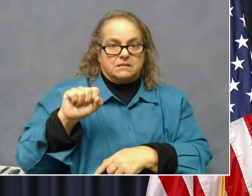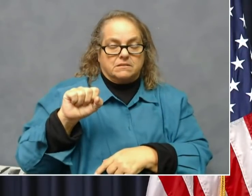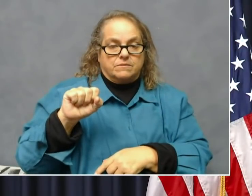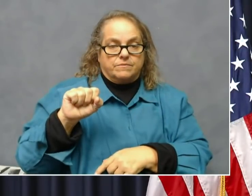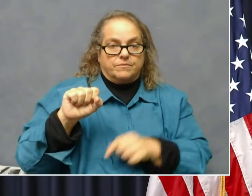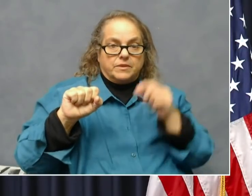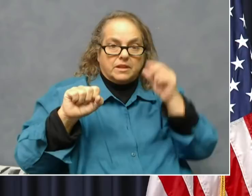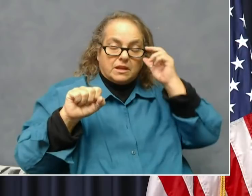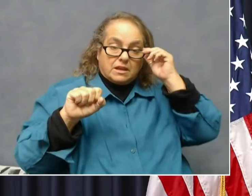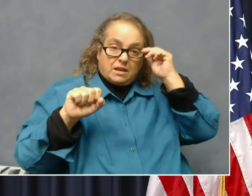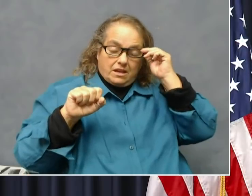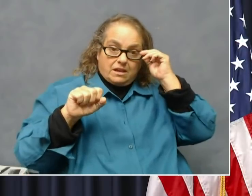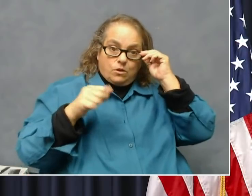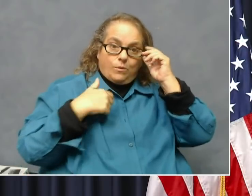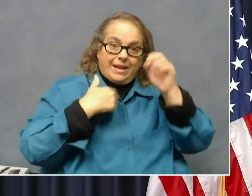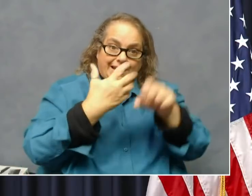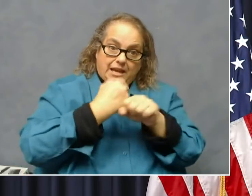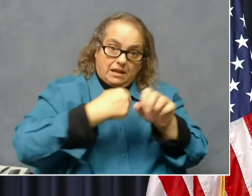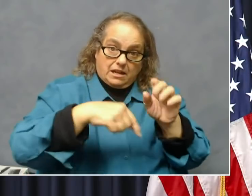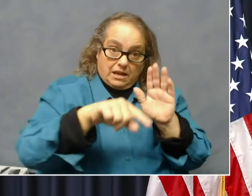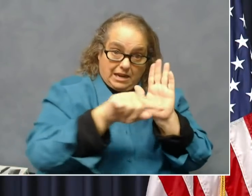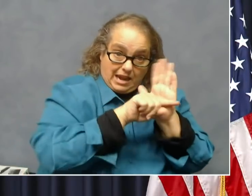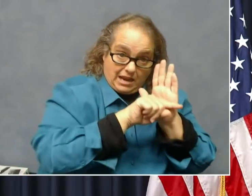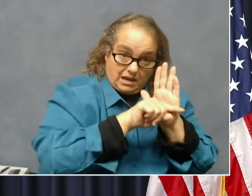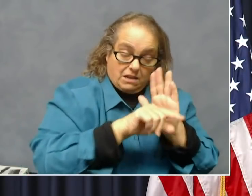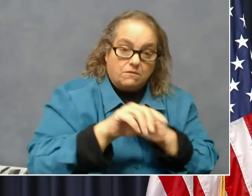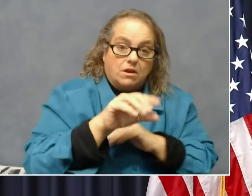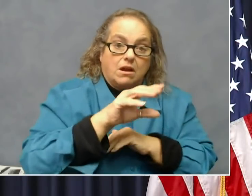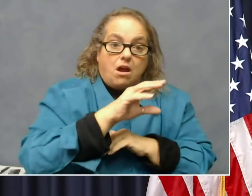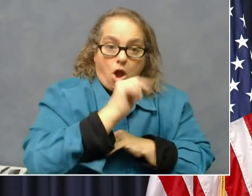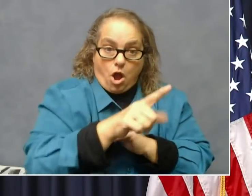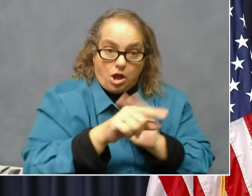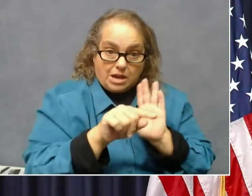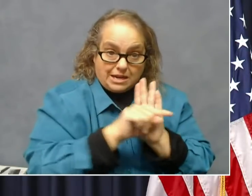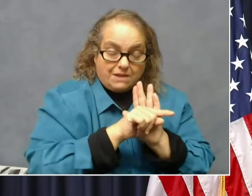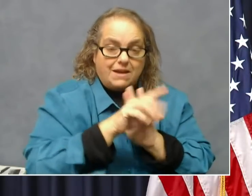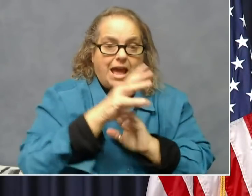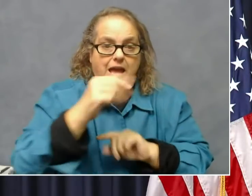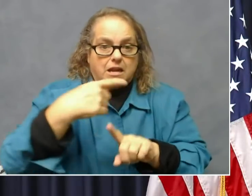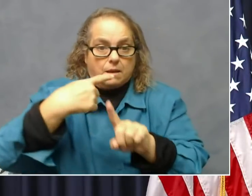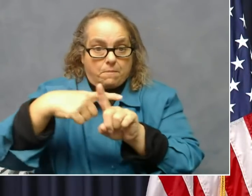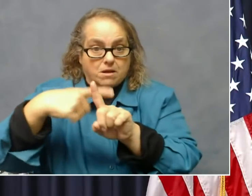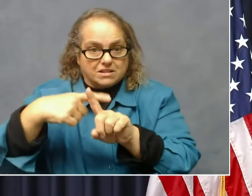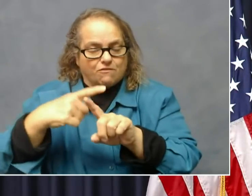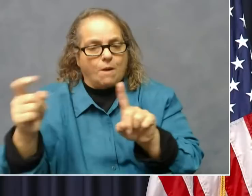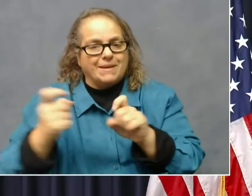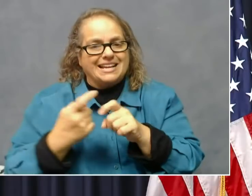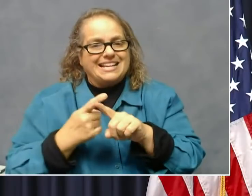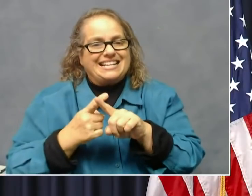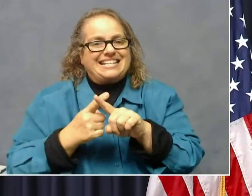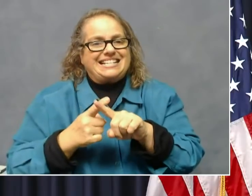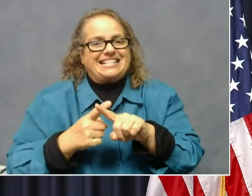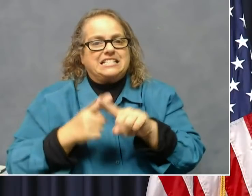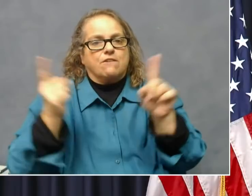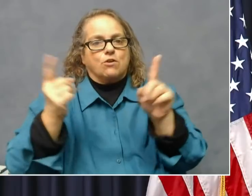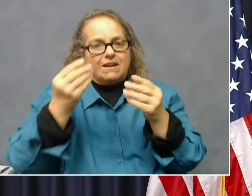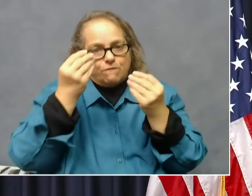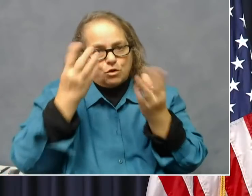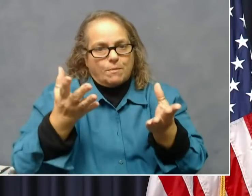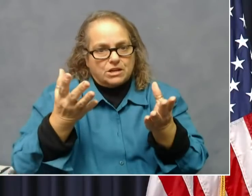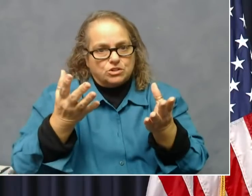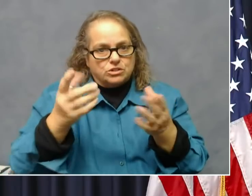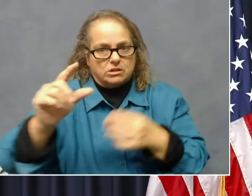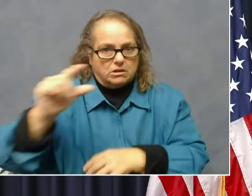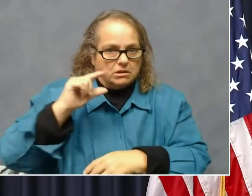the negatives or all and the positives from a different information source than we get